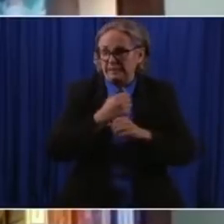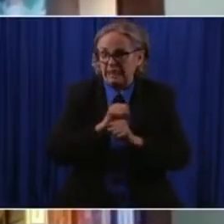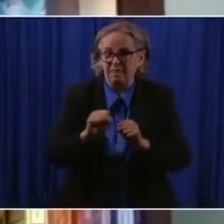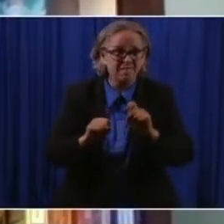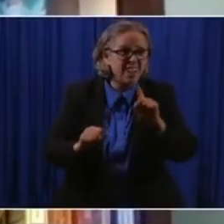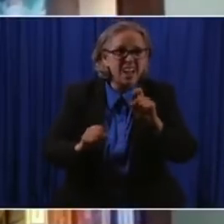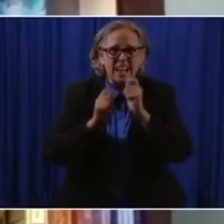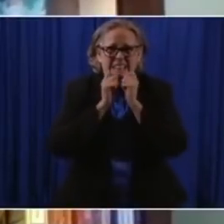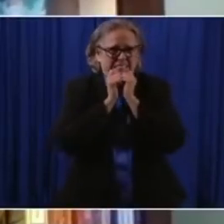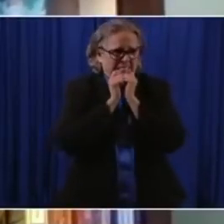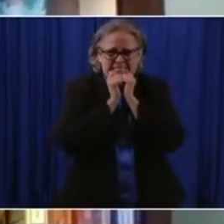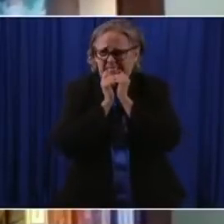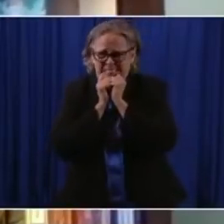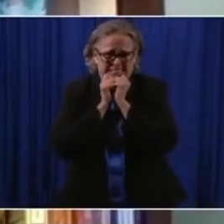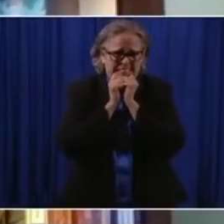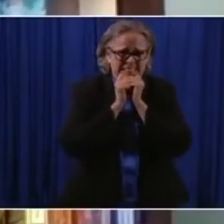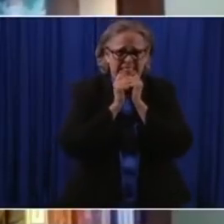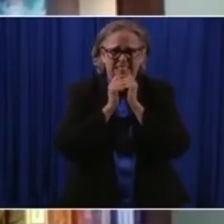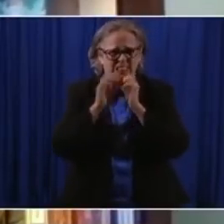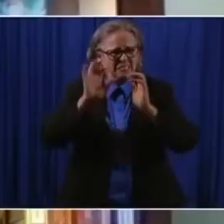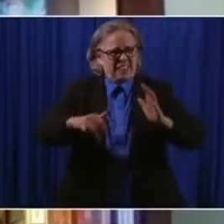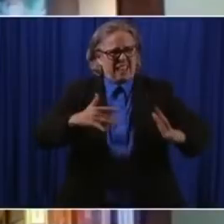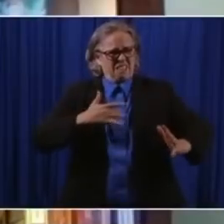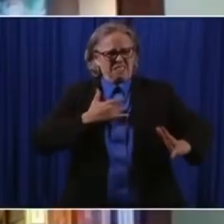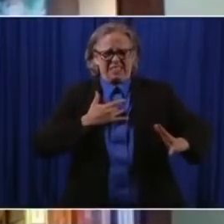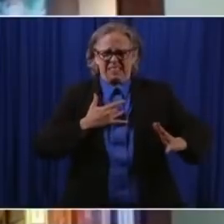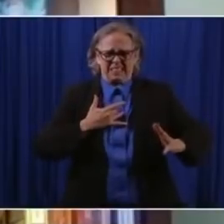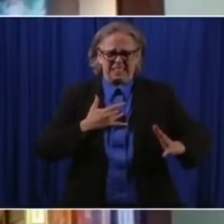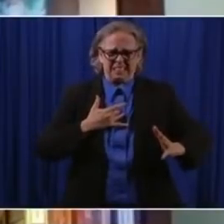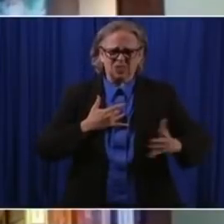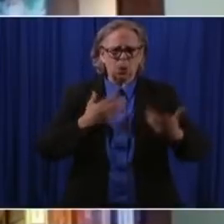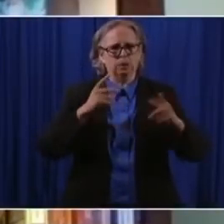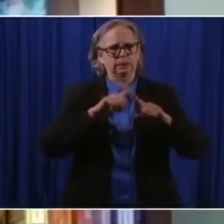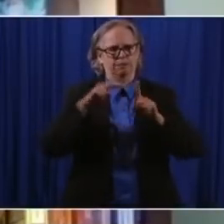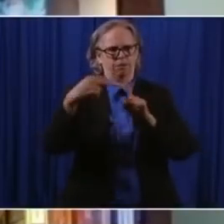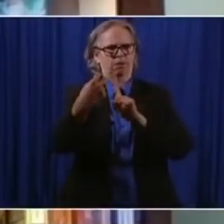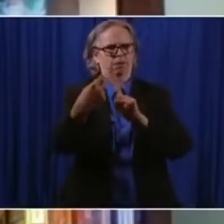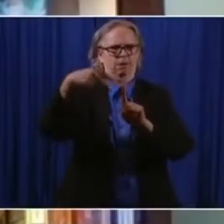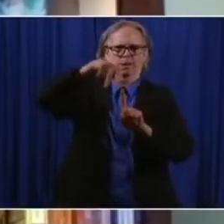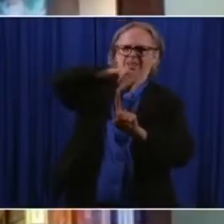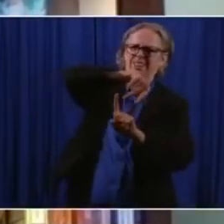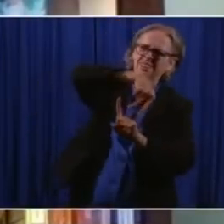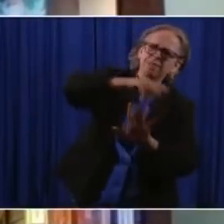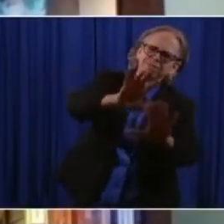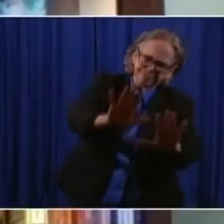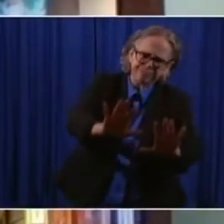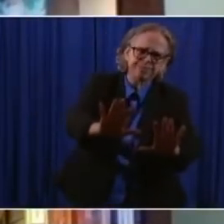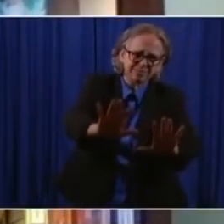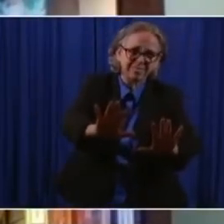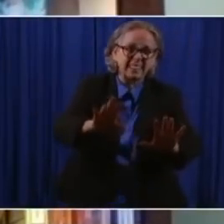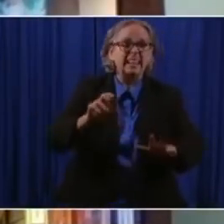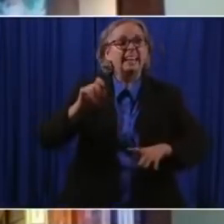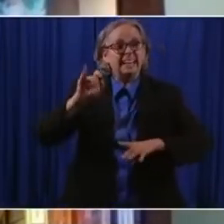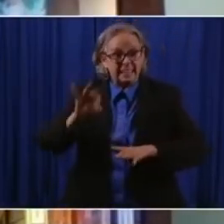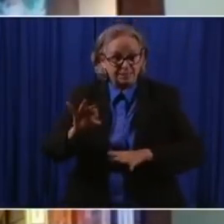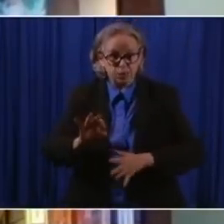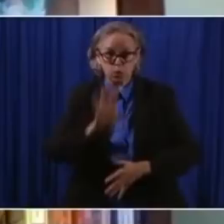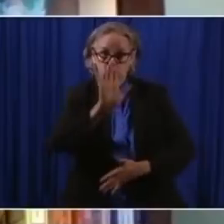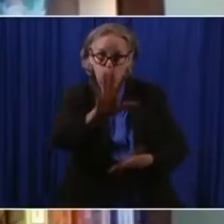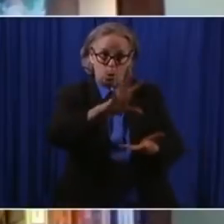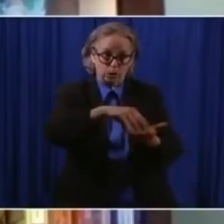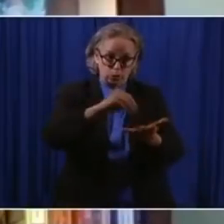So I'll come at it from a couple different angles. So if you're planning on sending your kiddo back in person, some of the